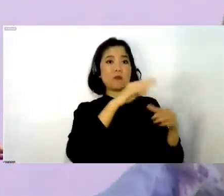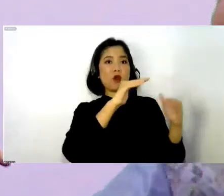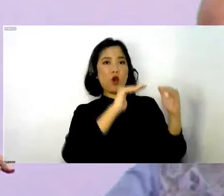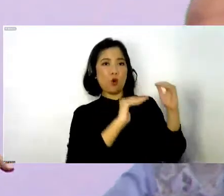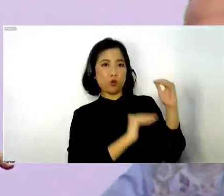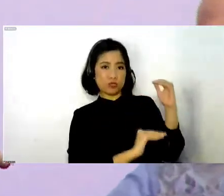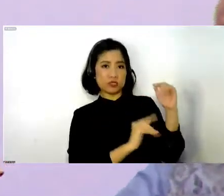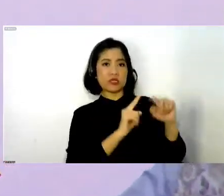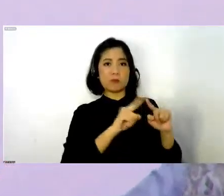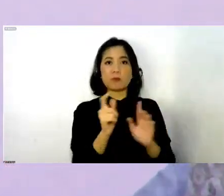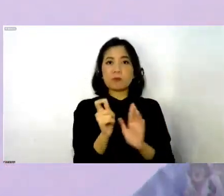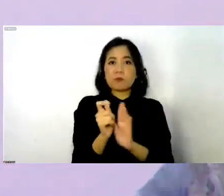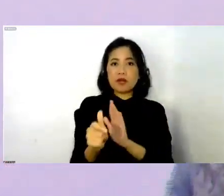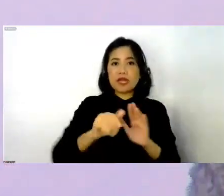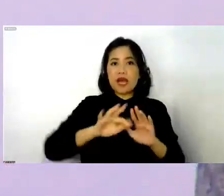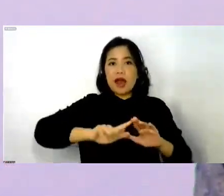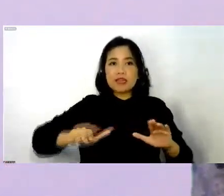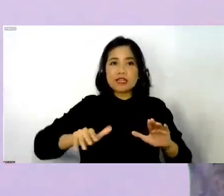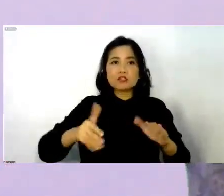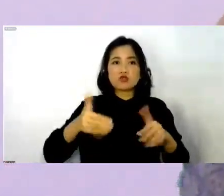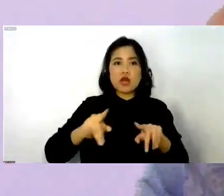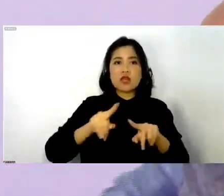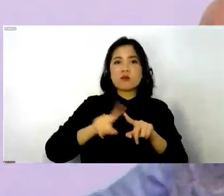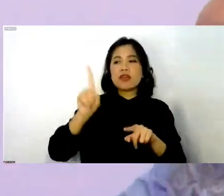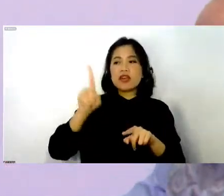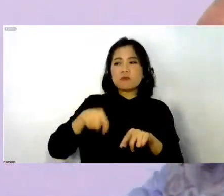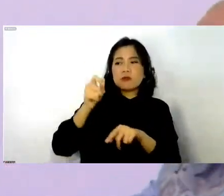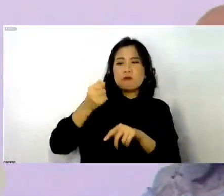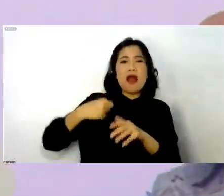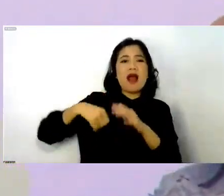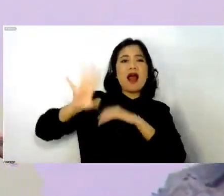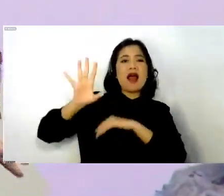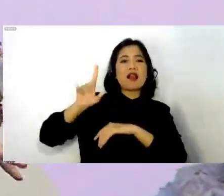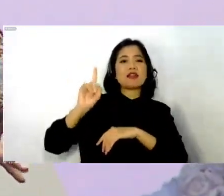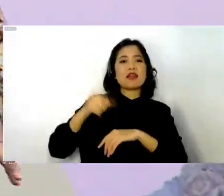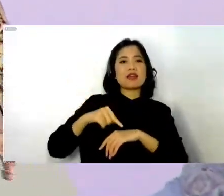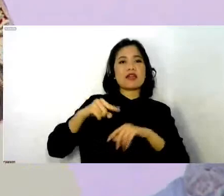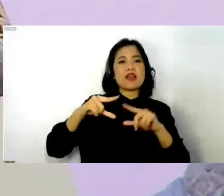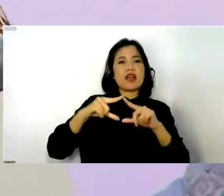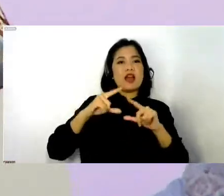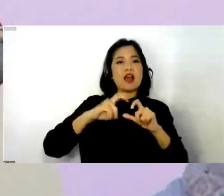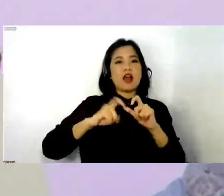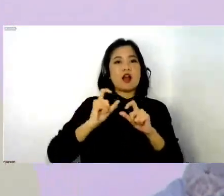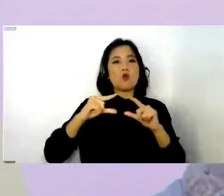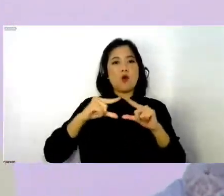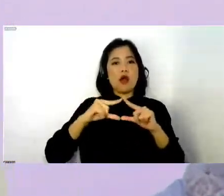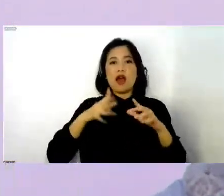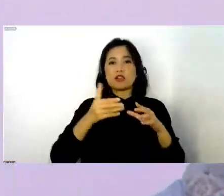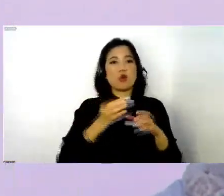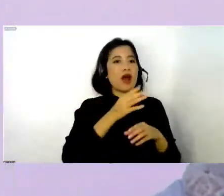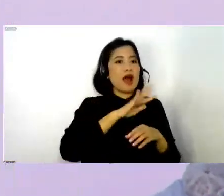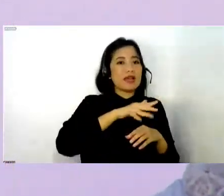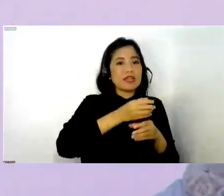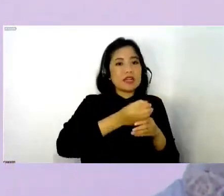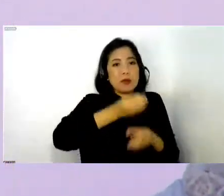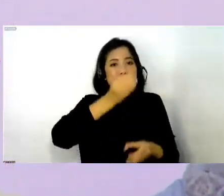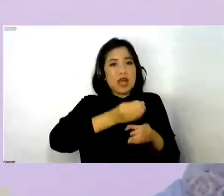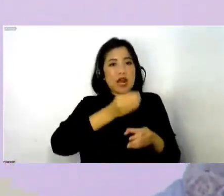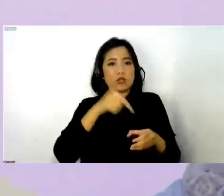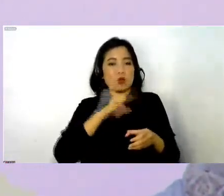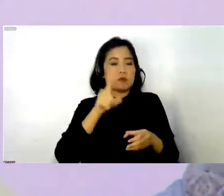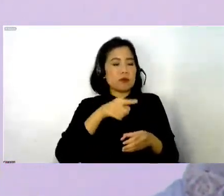your beloved sector is not really part of this. So I can argue with them. Unfortunately, you